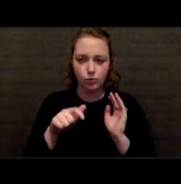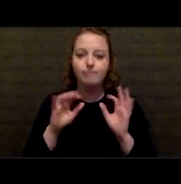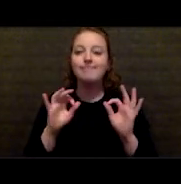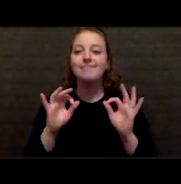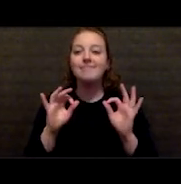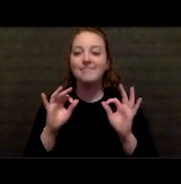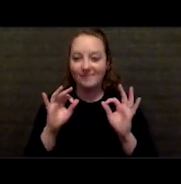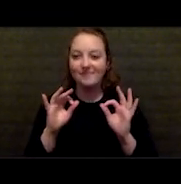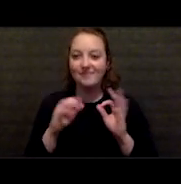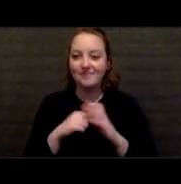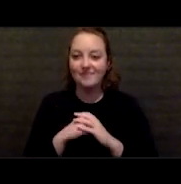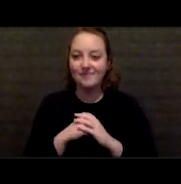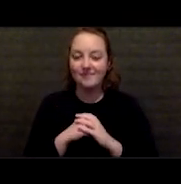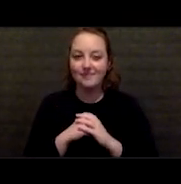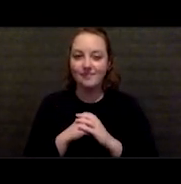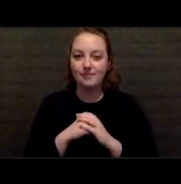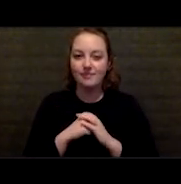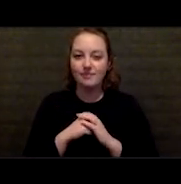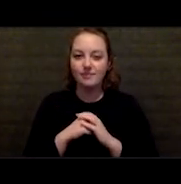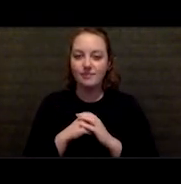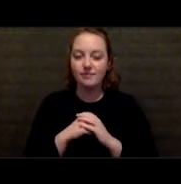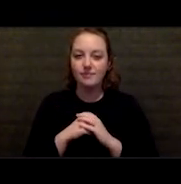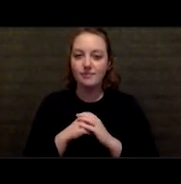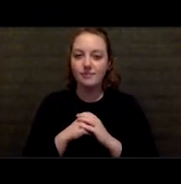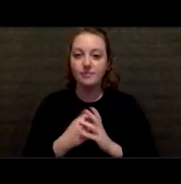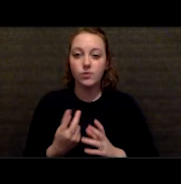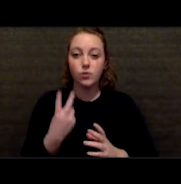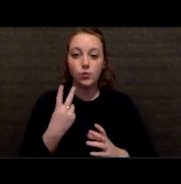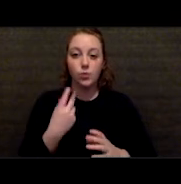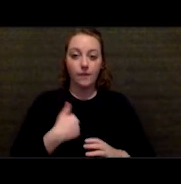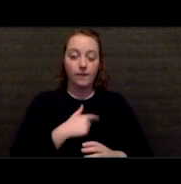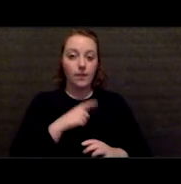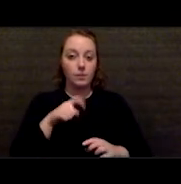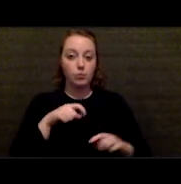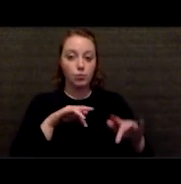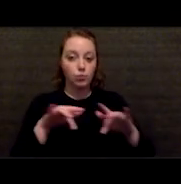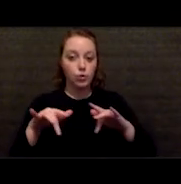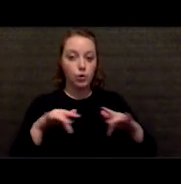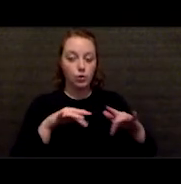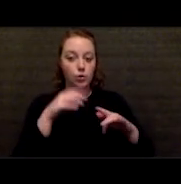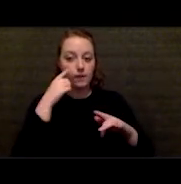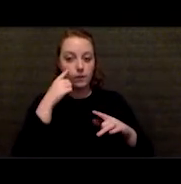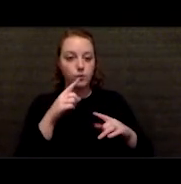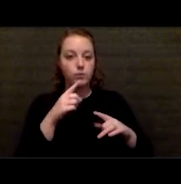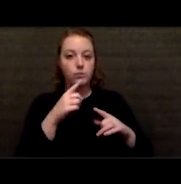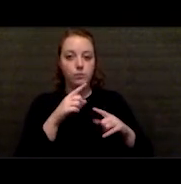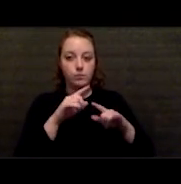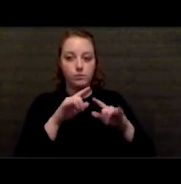Okay. Okay. There's 2 of us that are supposed to be recording in the same room.